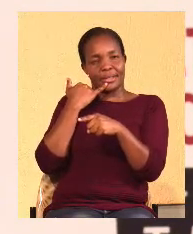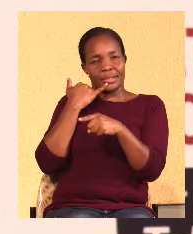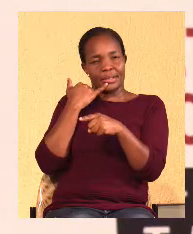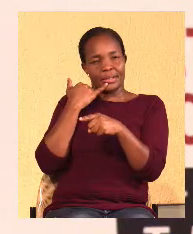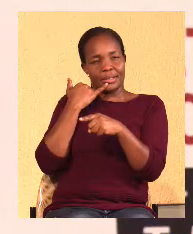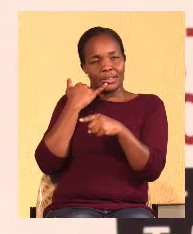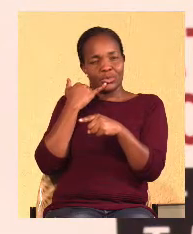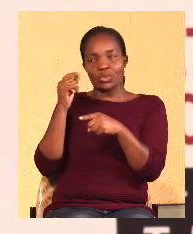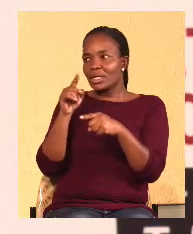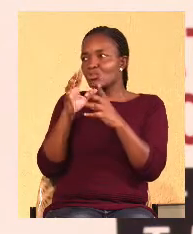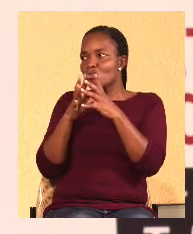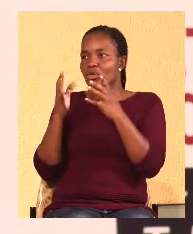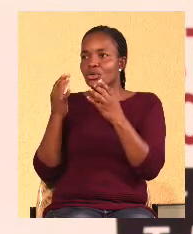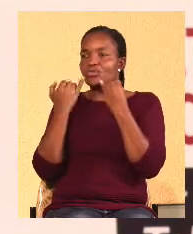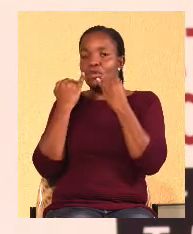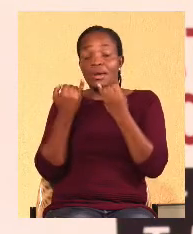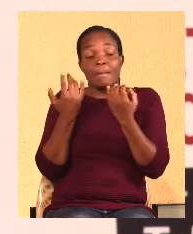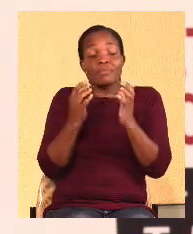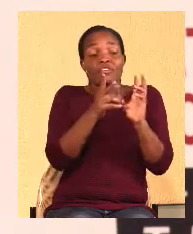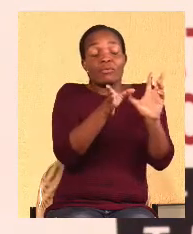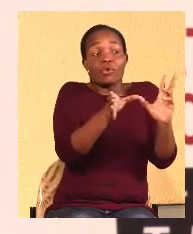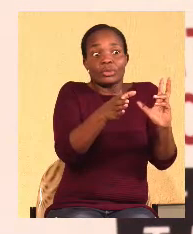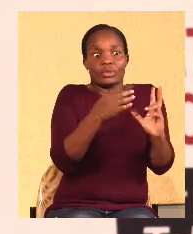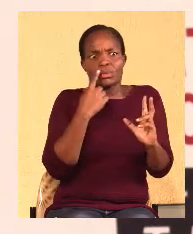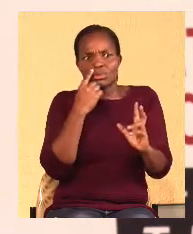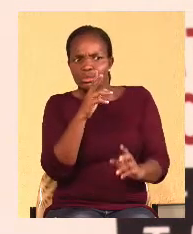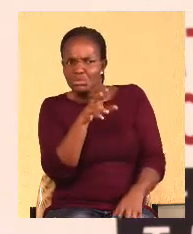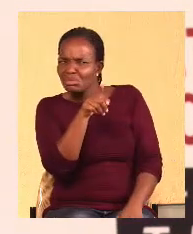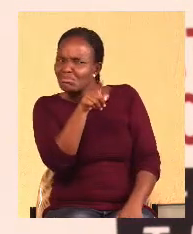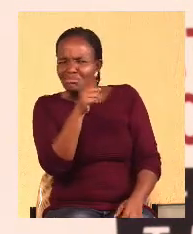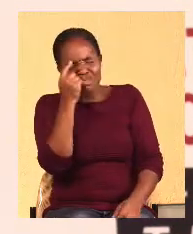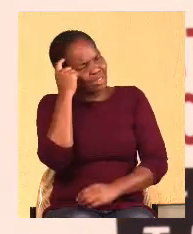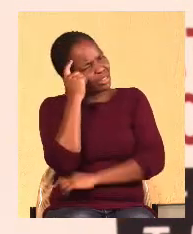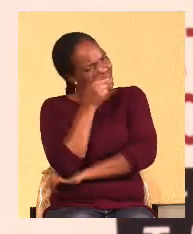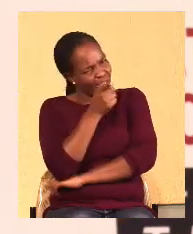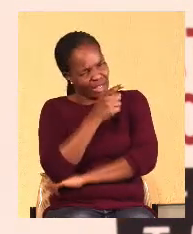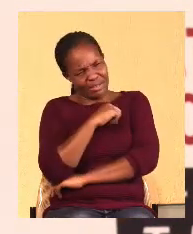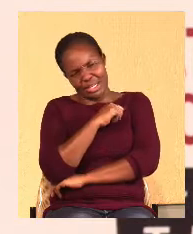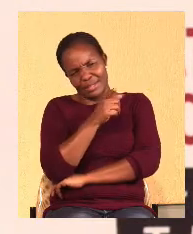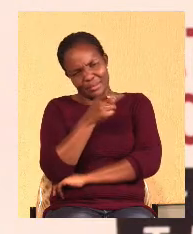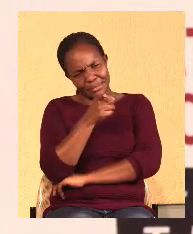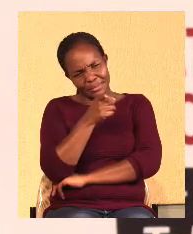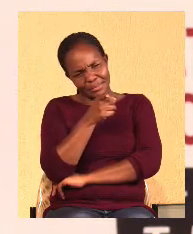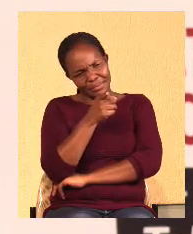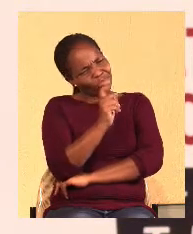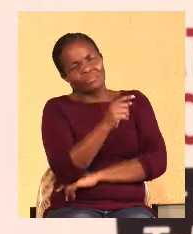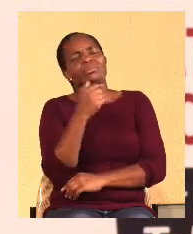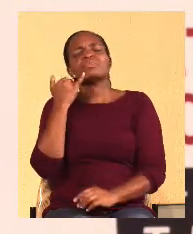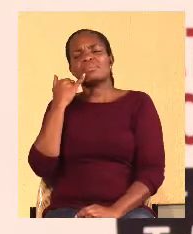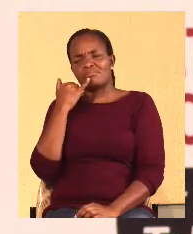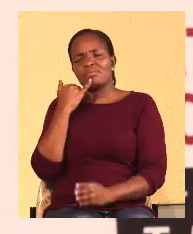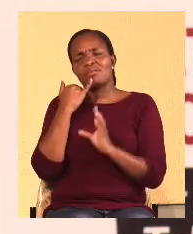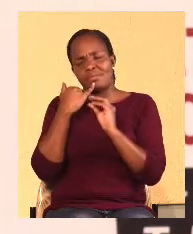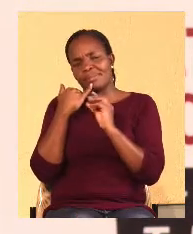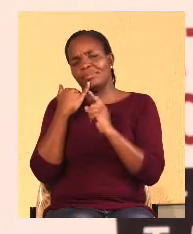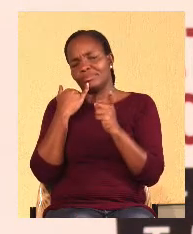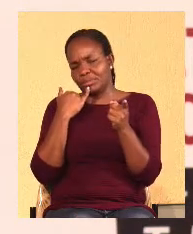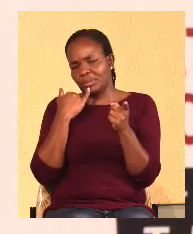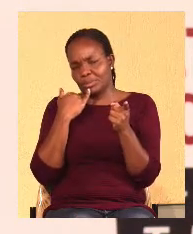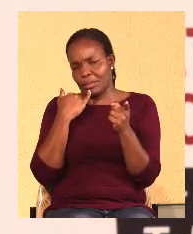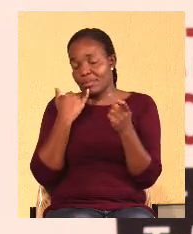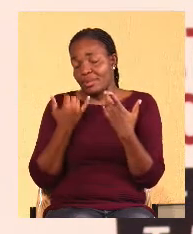maybe you are aware of one person who might be presenting with COVID-19 symptoms, that's what we call event-based surveillance, where